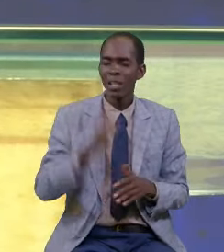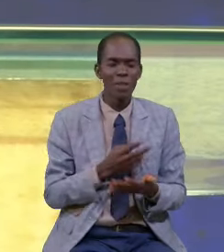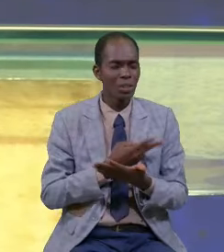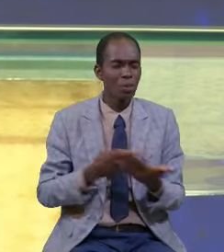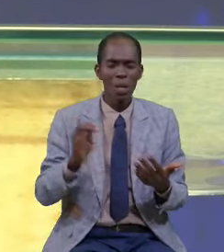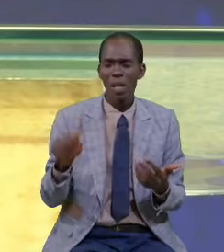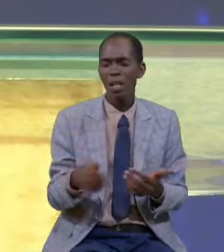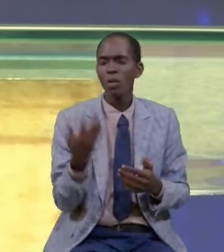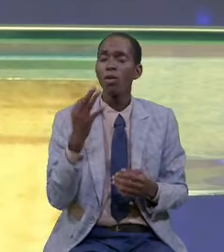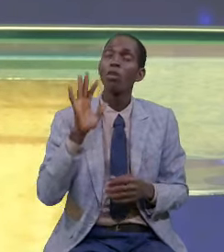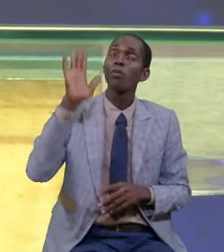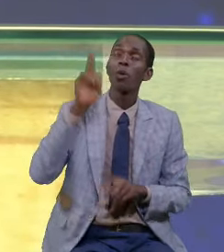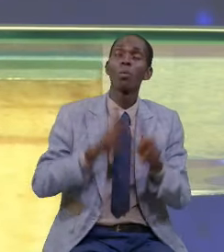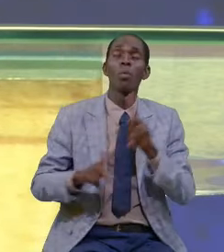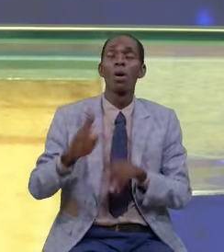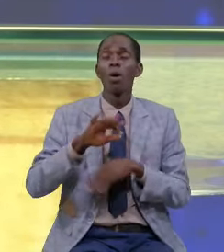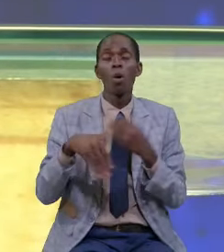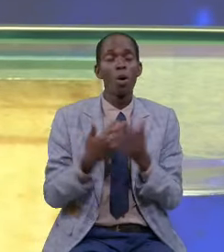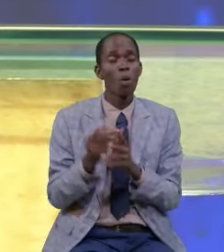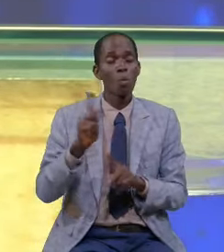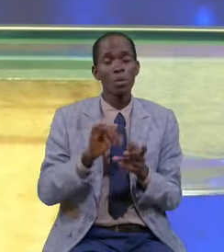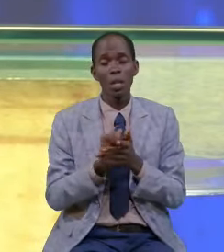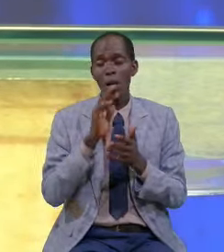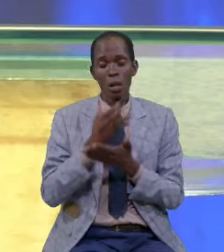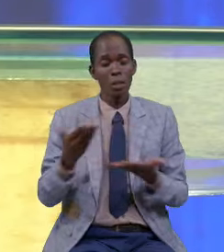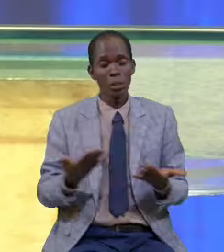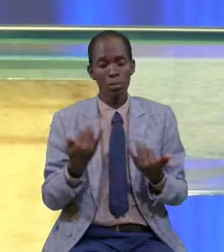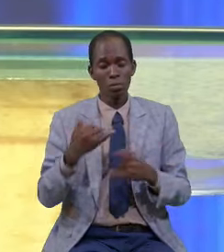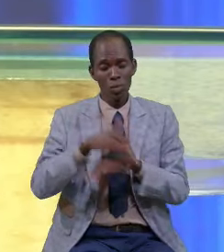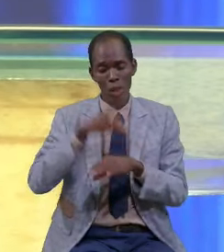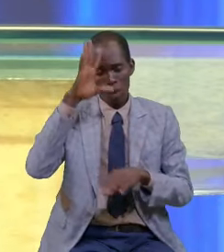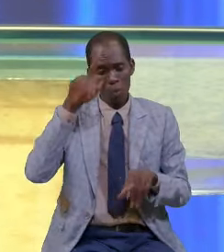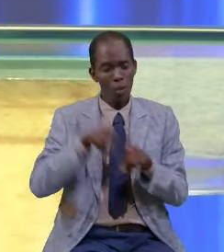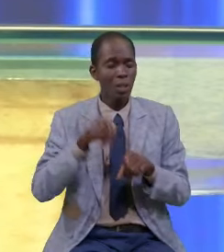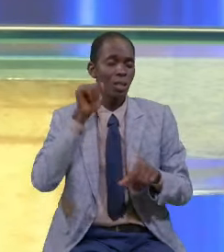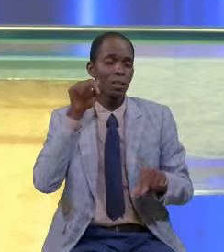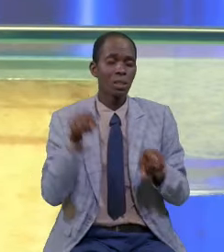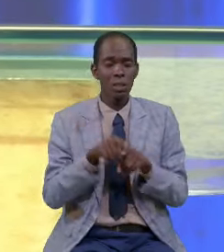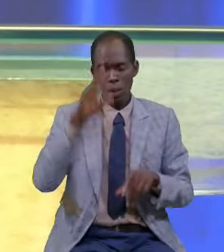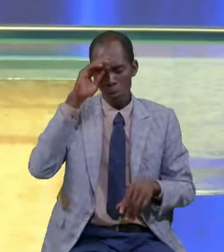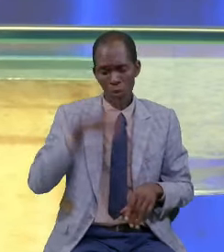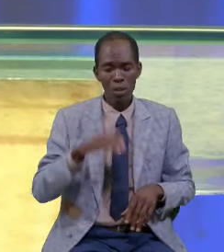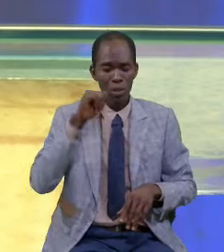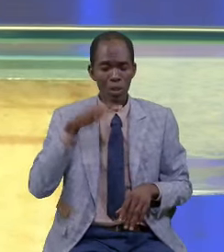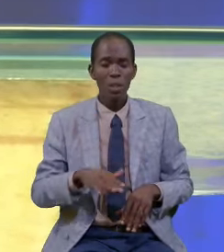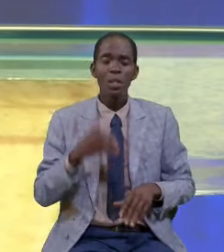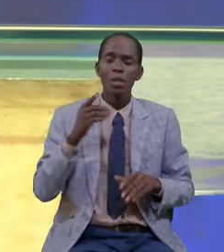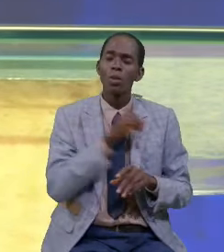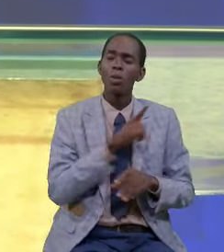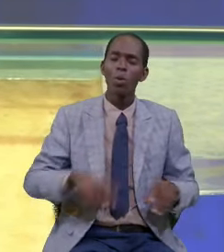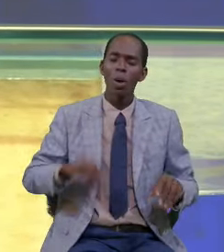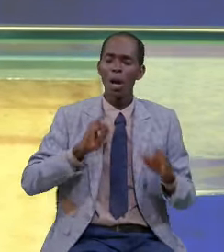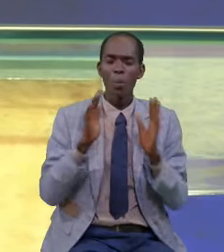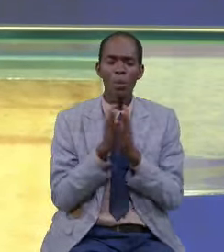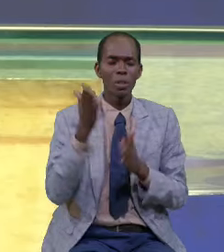people. And all the people who are here tonight, brothers and sisters, boys and girls, Lord, I pray there'll be a definite